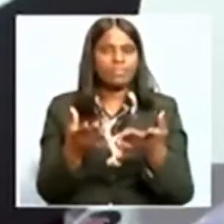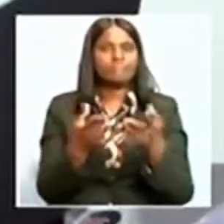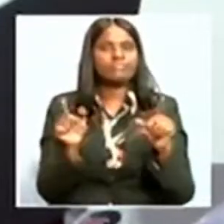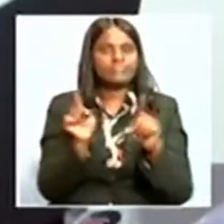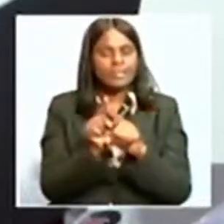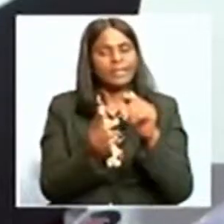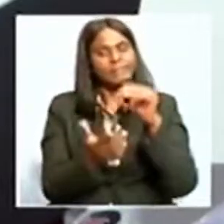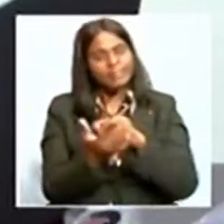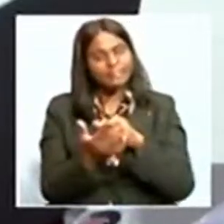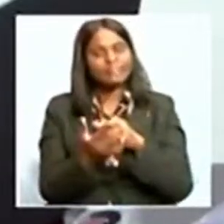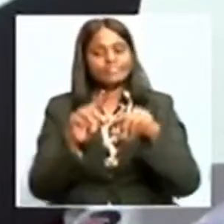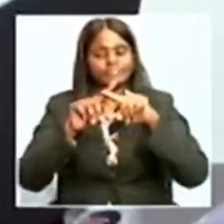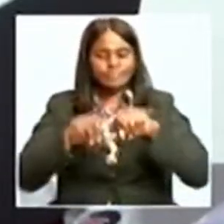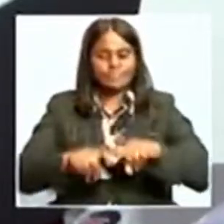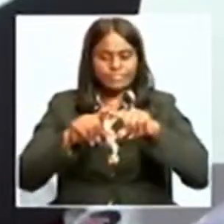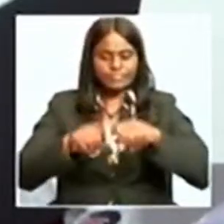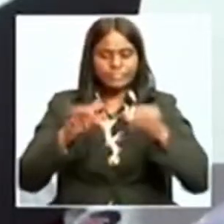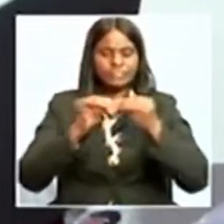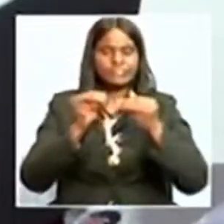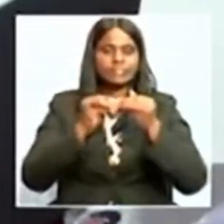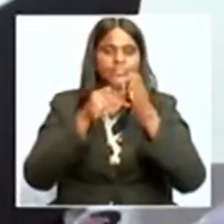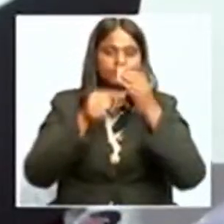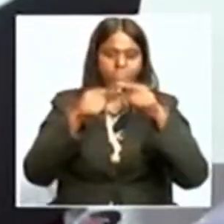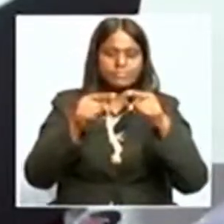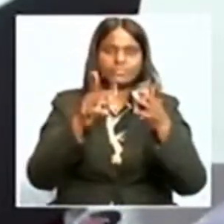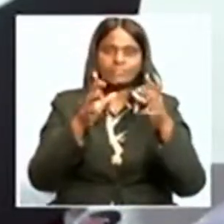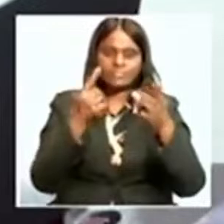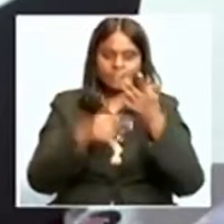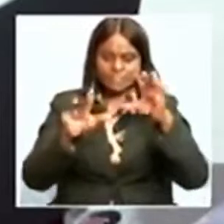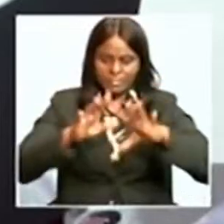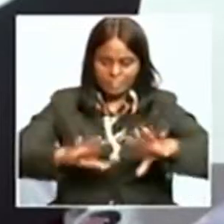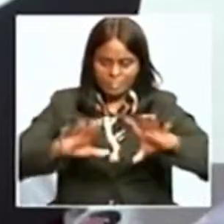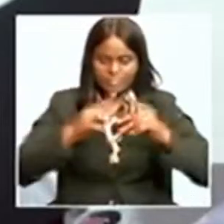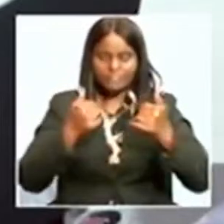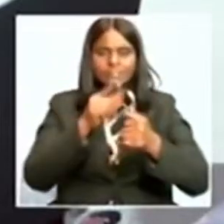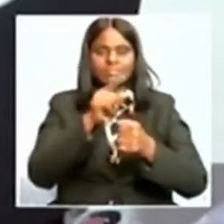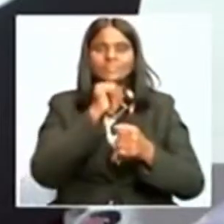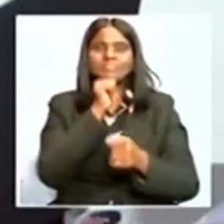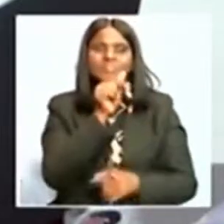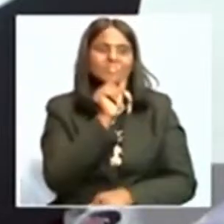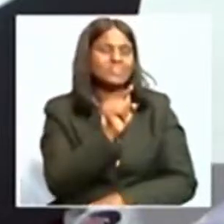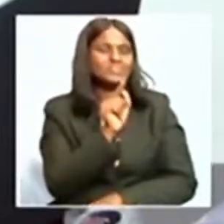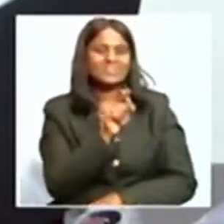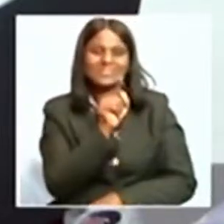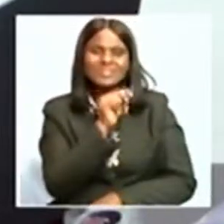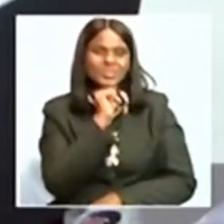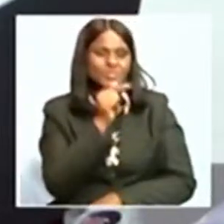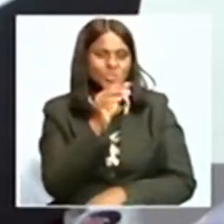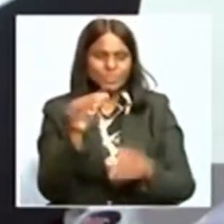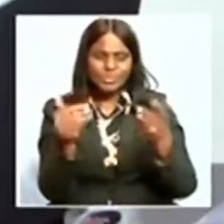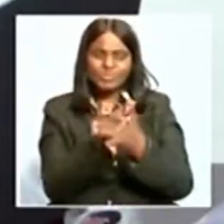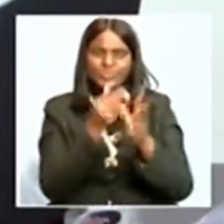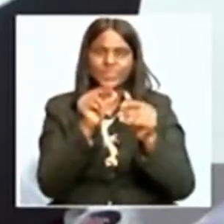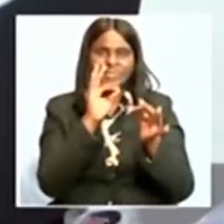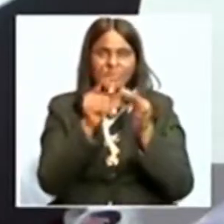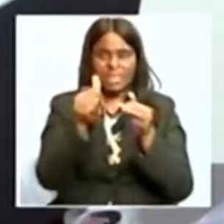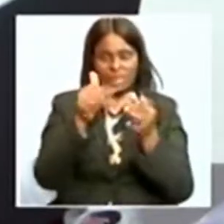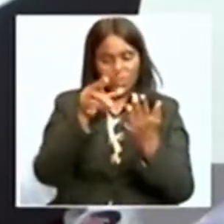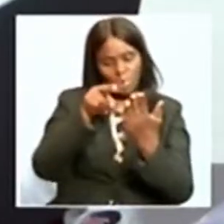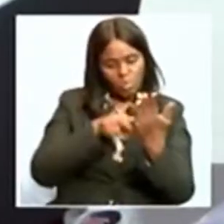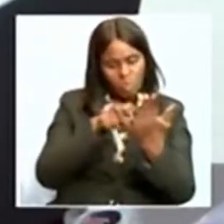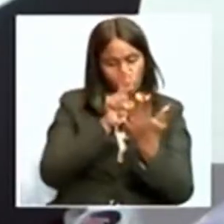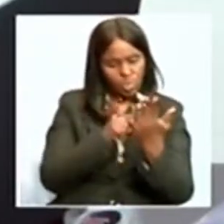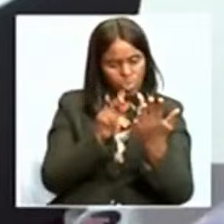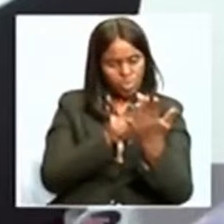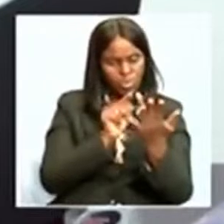and depending on the circumstances that are prevailing. So this is not a new provision. If you go through most